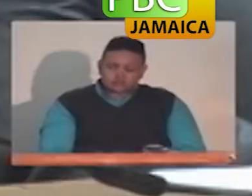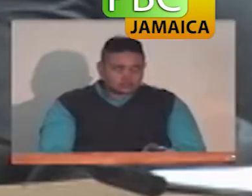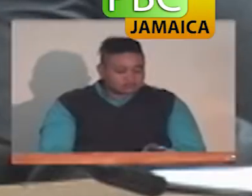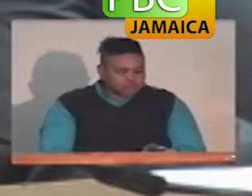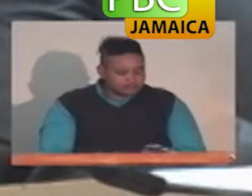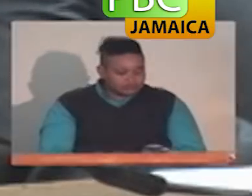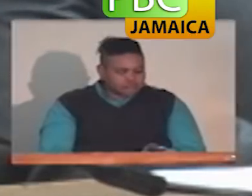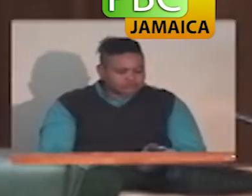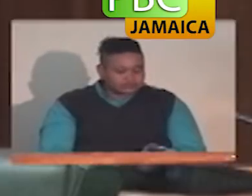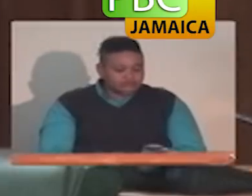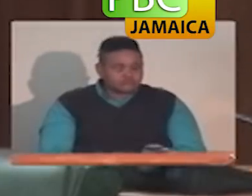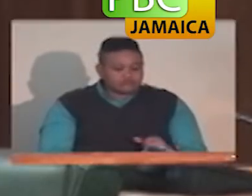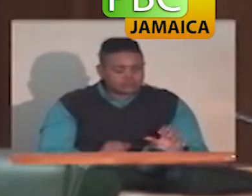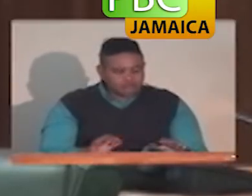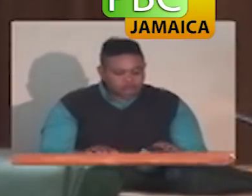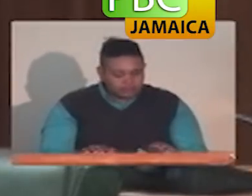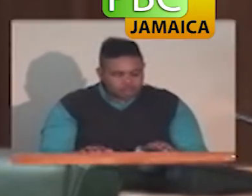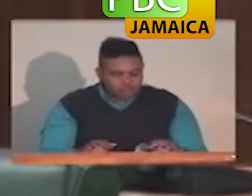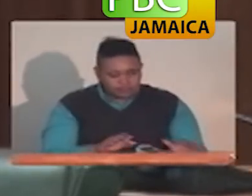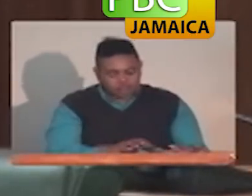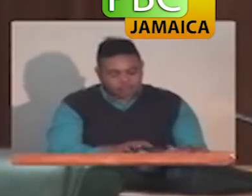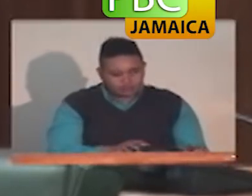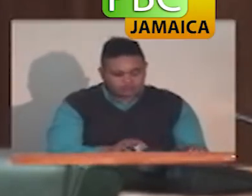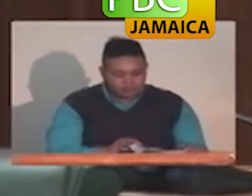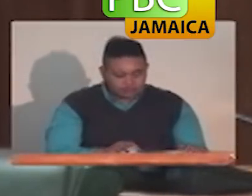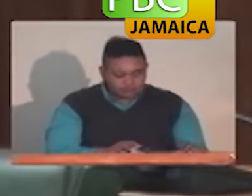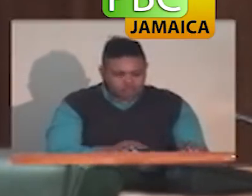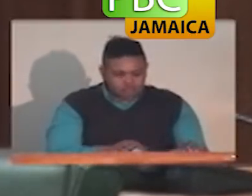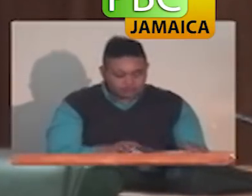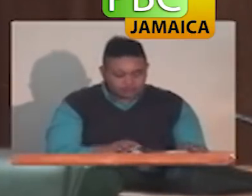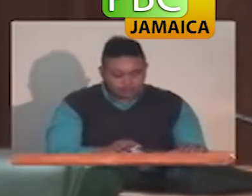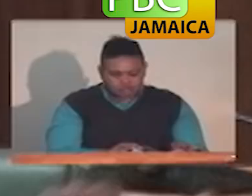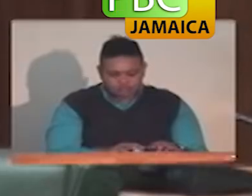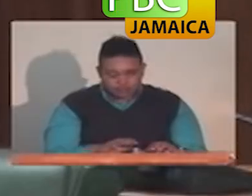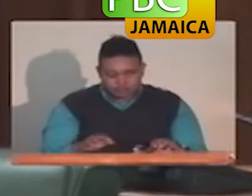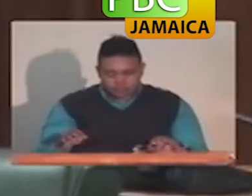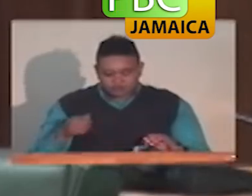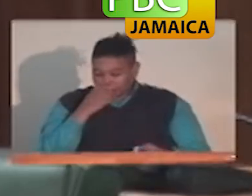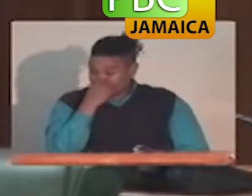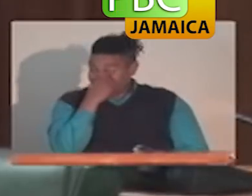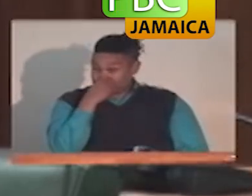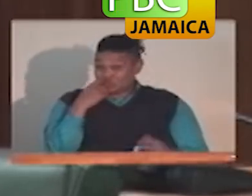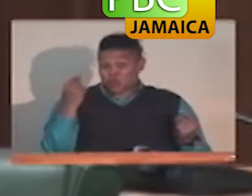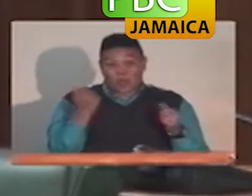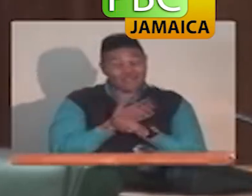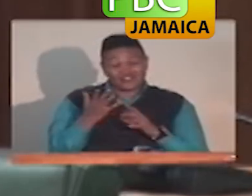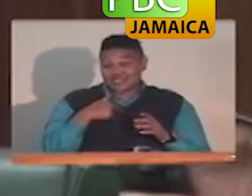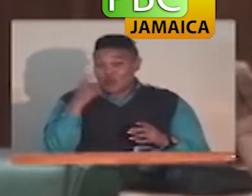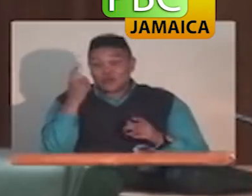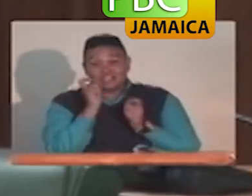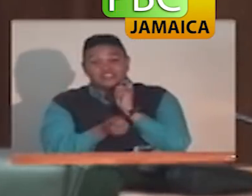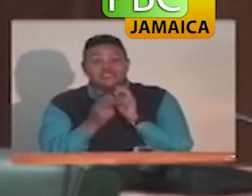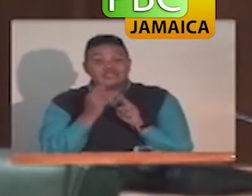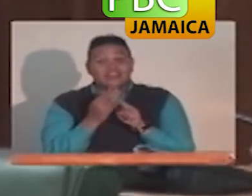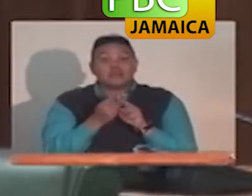we have all the necessary things to put in place. He is urging on mayors to pay